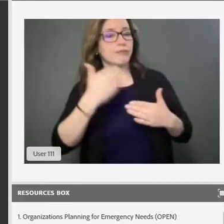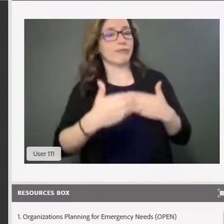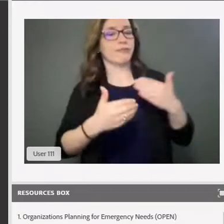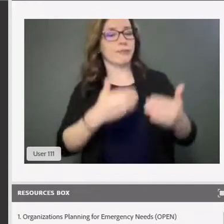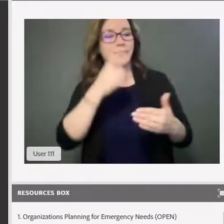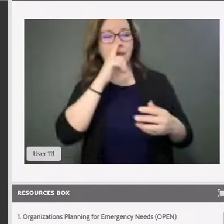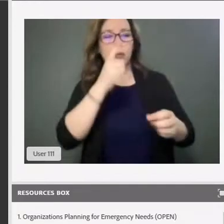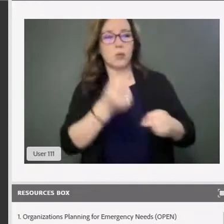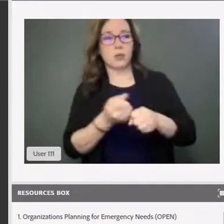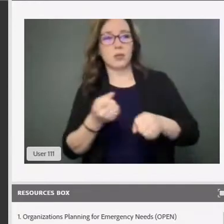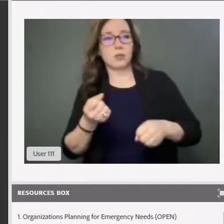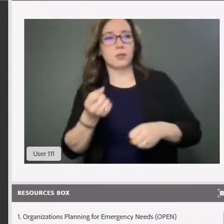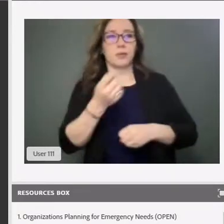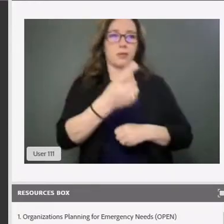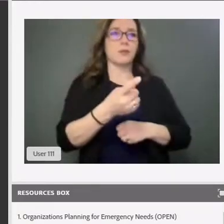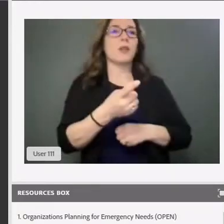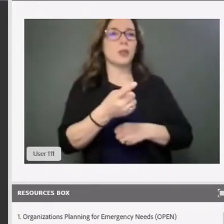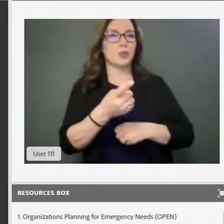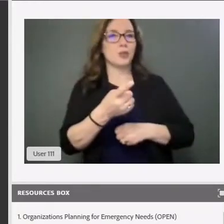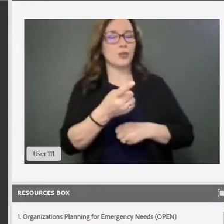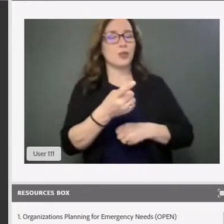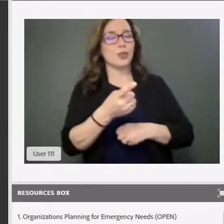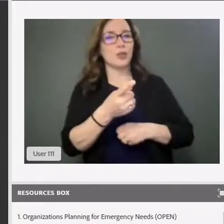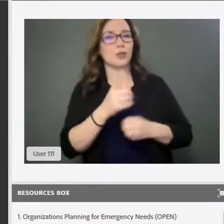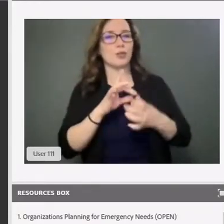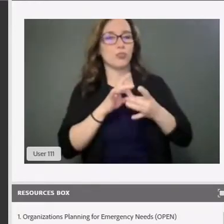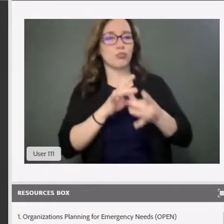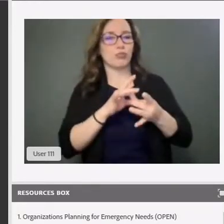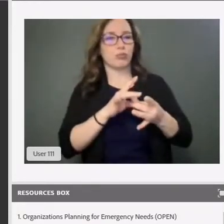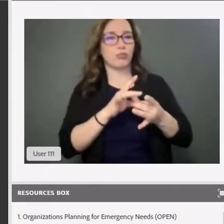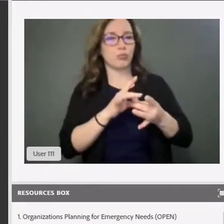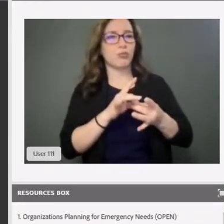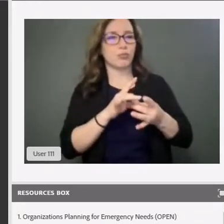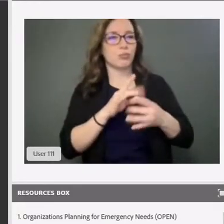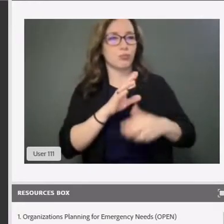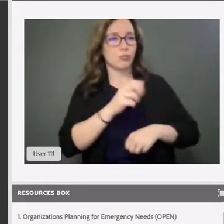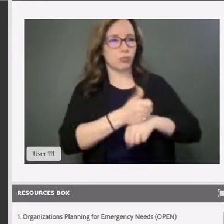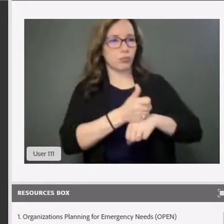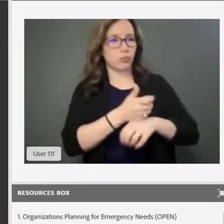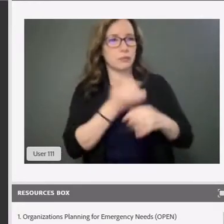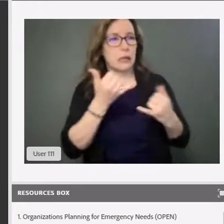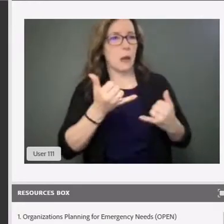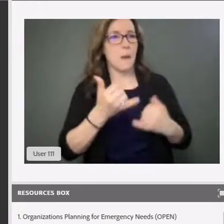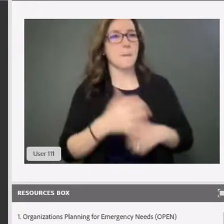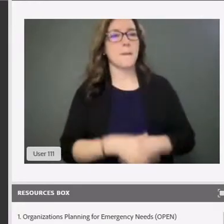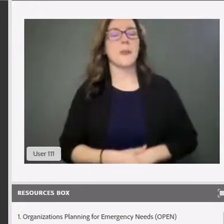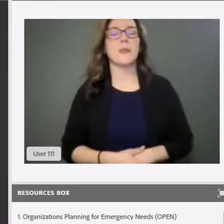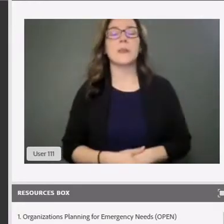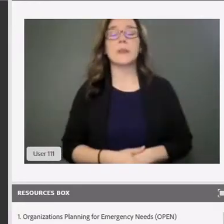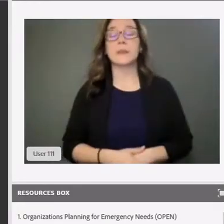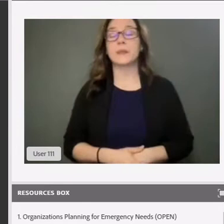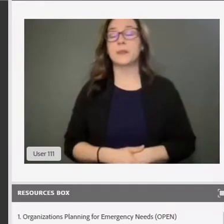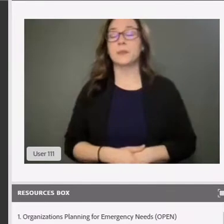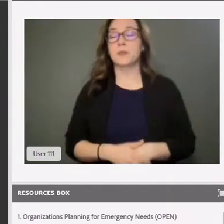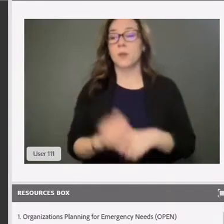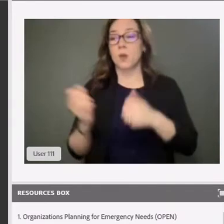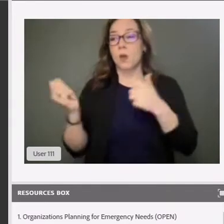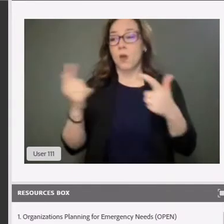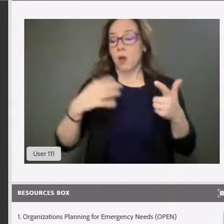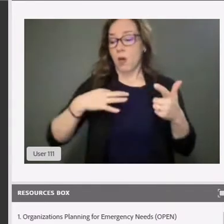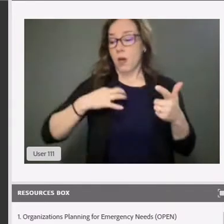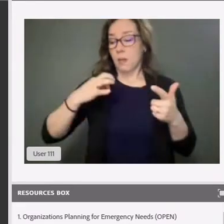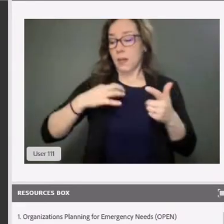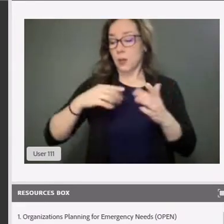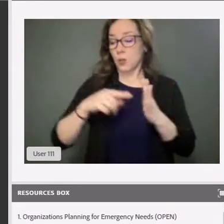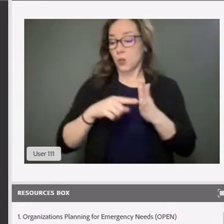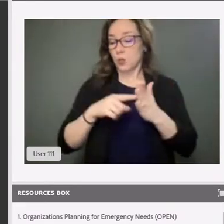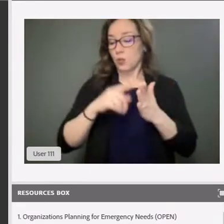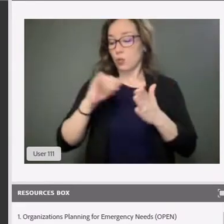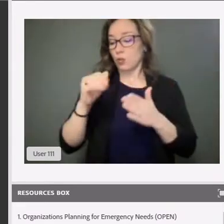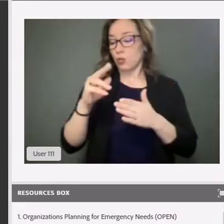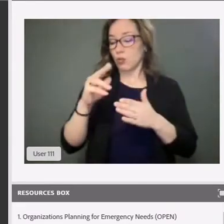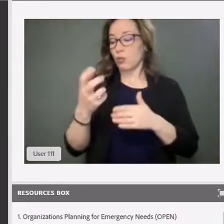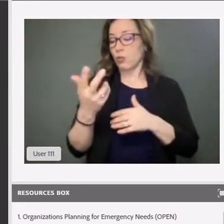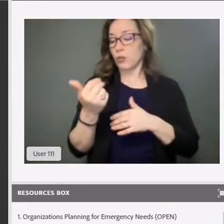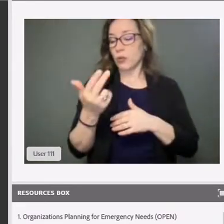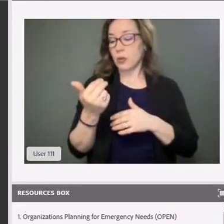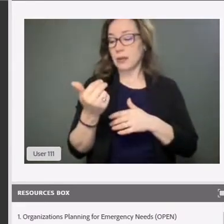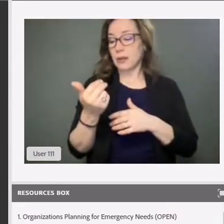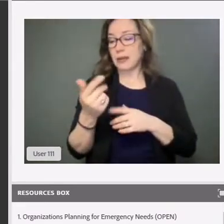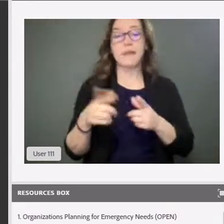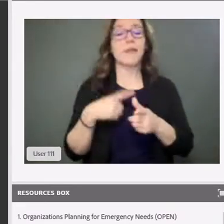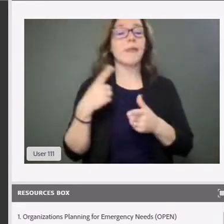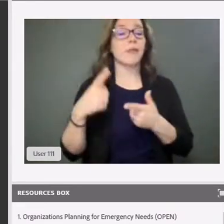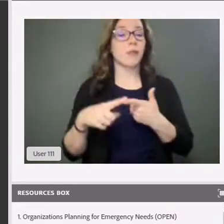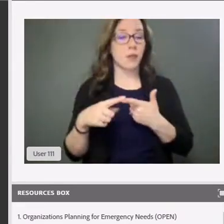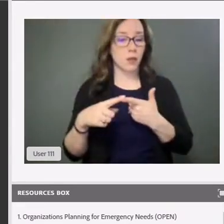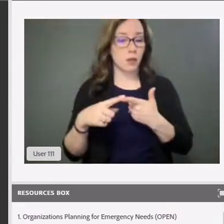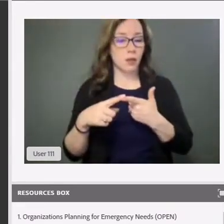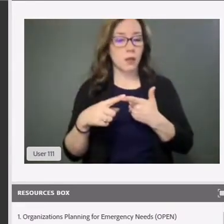and a good relationship building block for next year. When all the applications are due on June 13th, then we